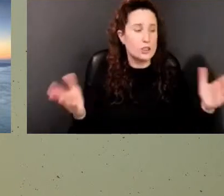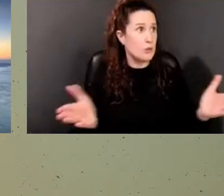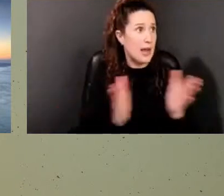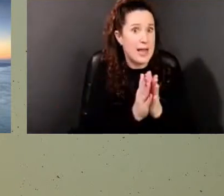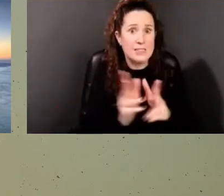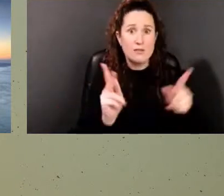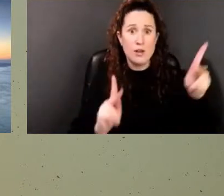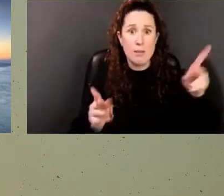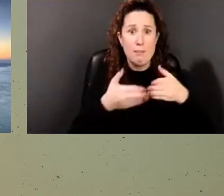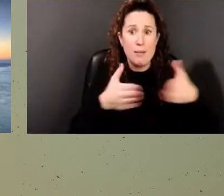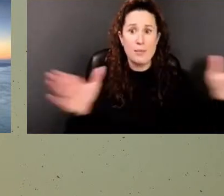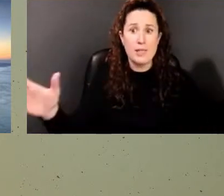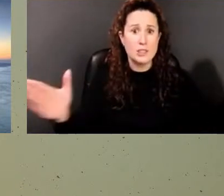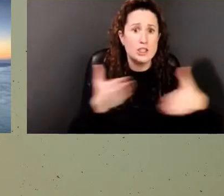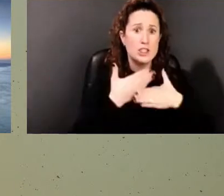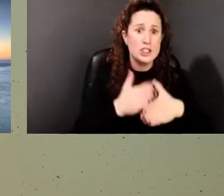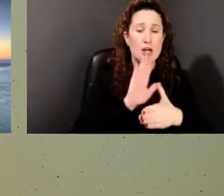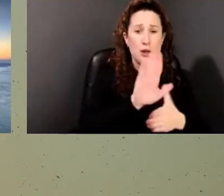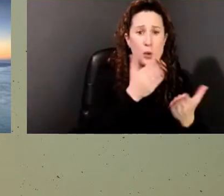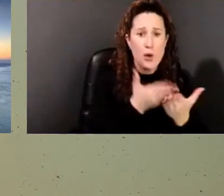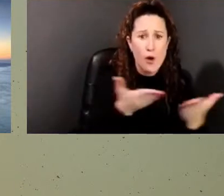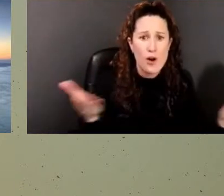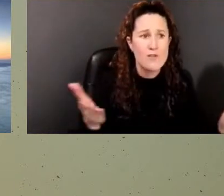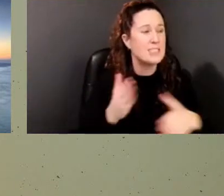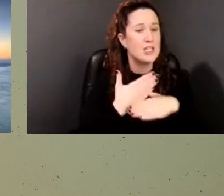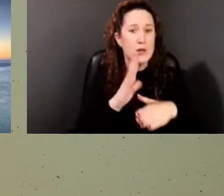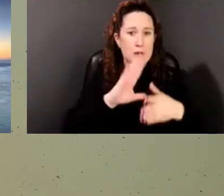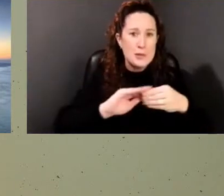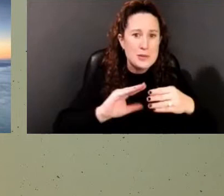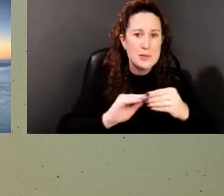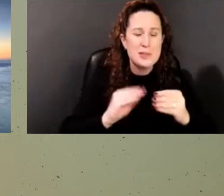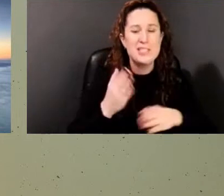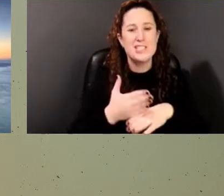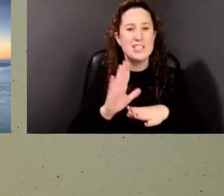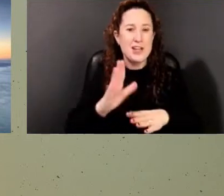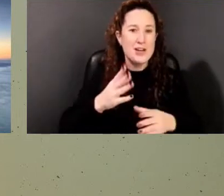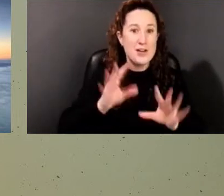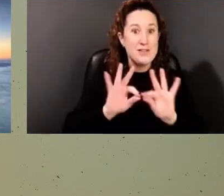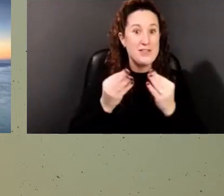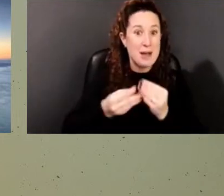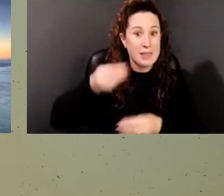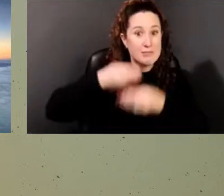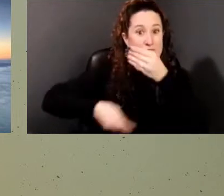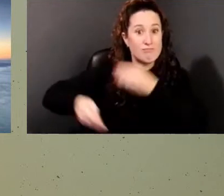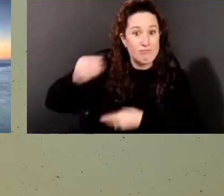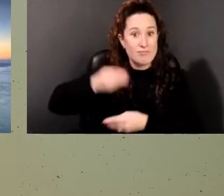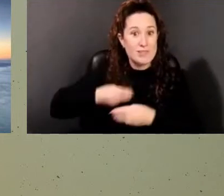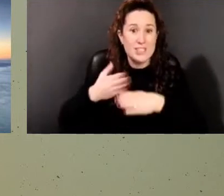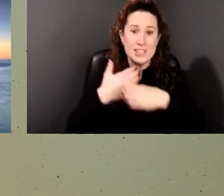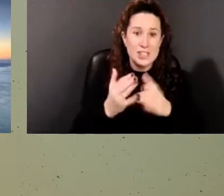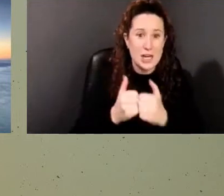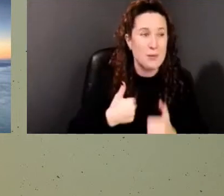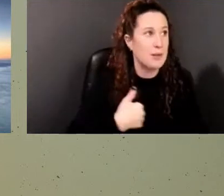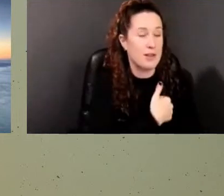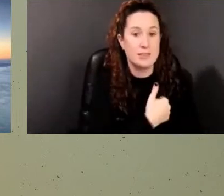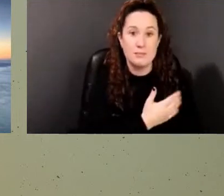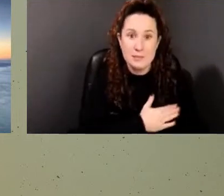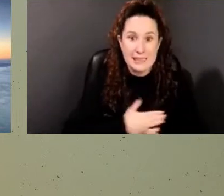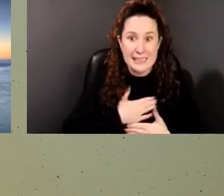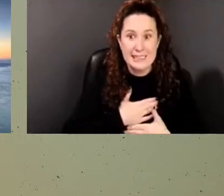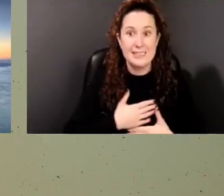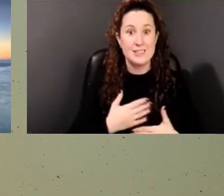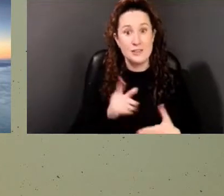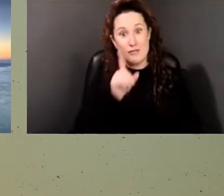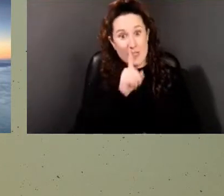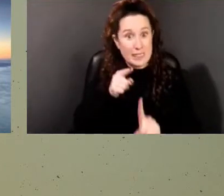stories, their artifacts, their oral histories, their family research with us at the division. In essence, we're